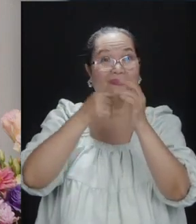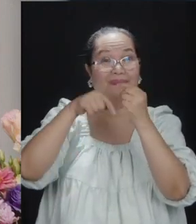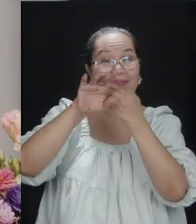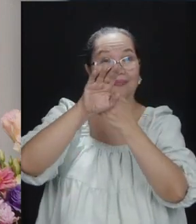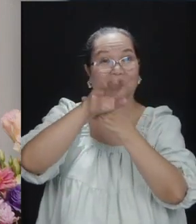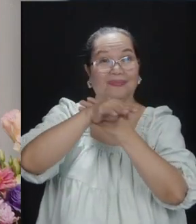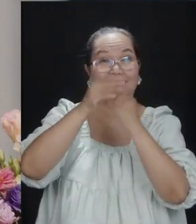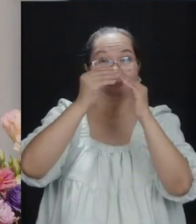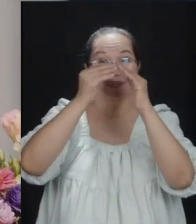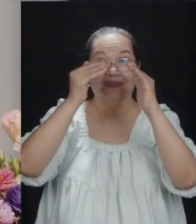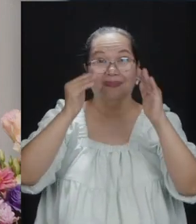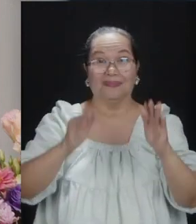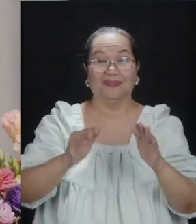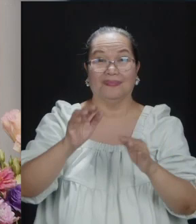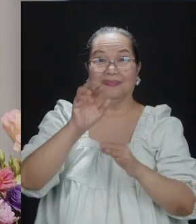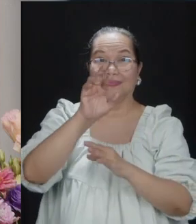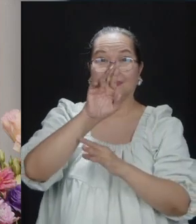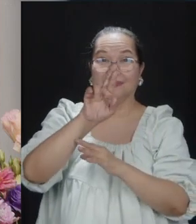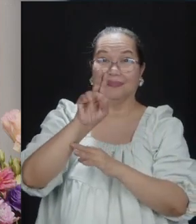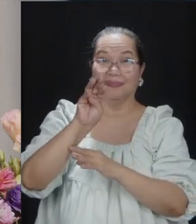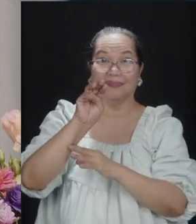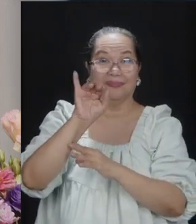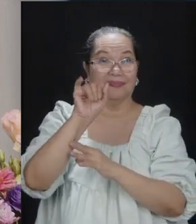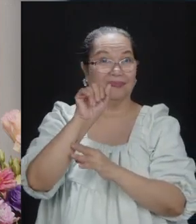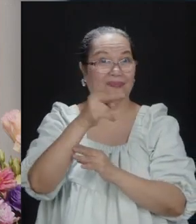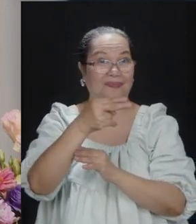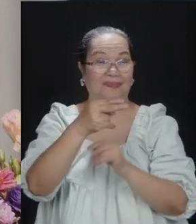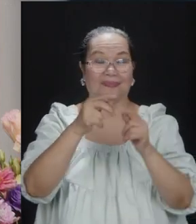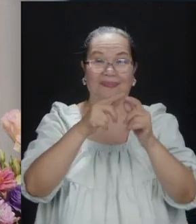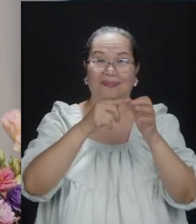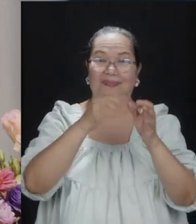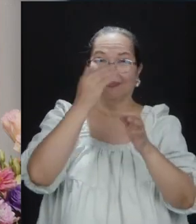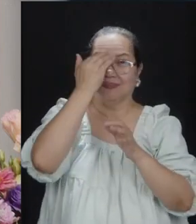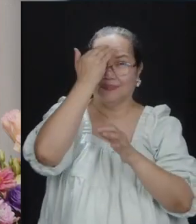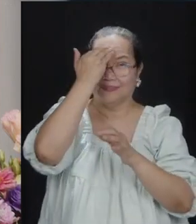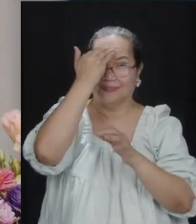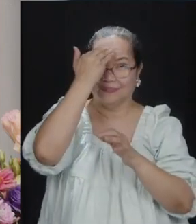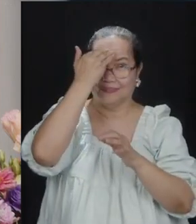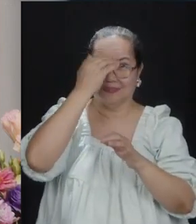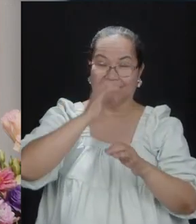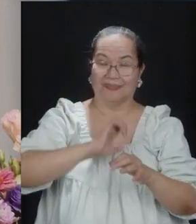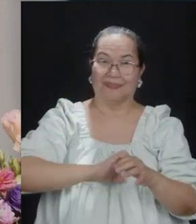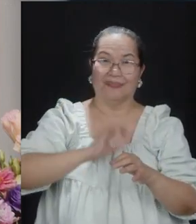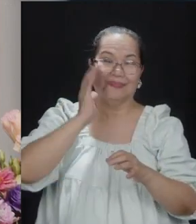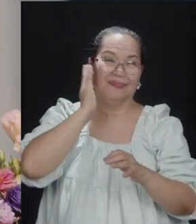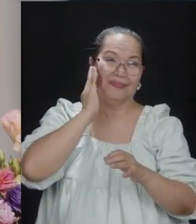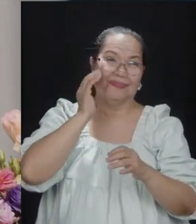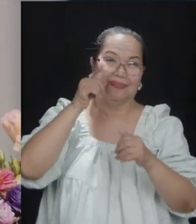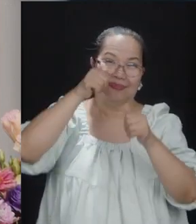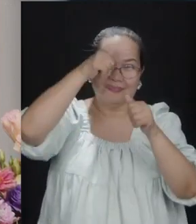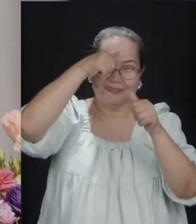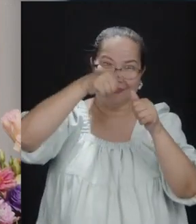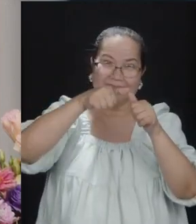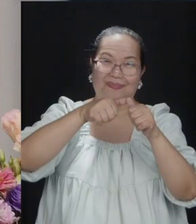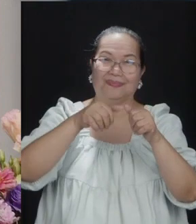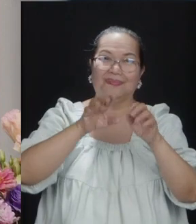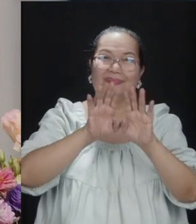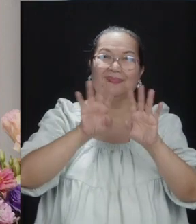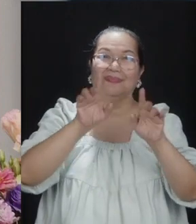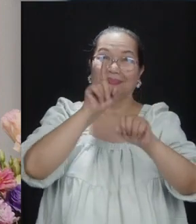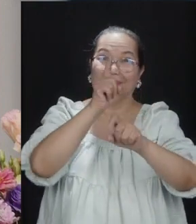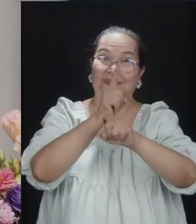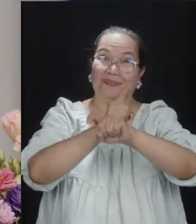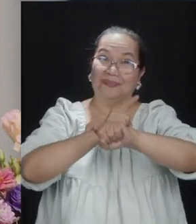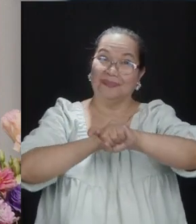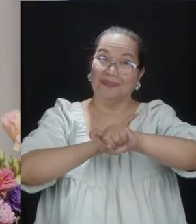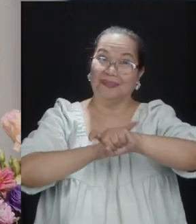to their house at Ramah. And Elkanah knew Hannah, his wife, and the Lord remembered her. And in due time,